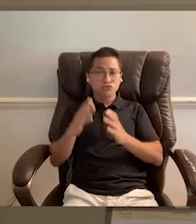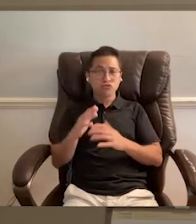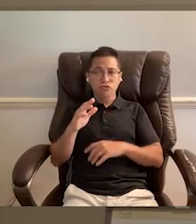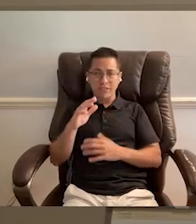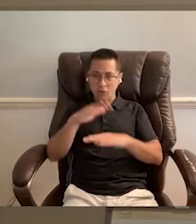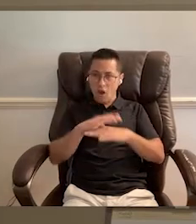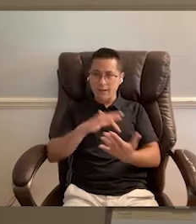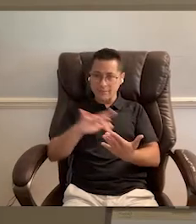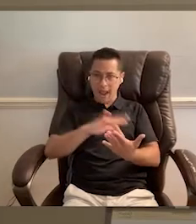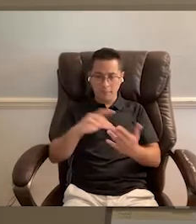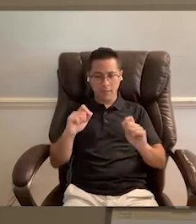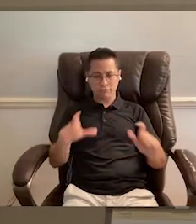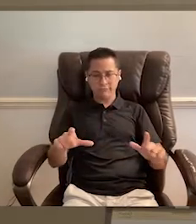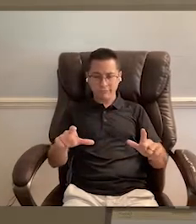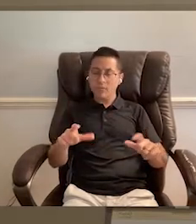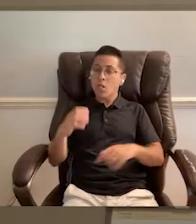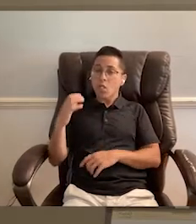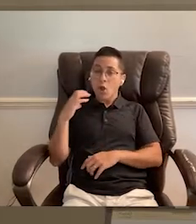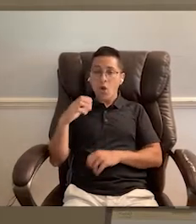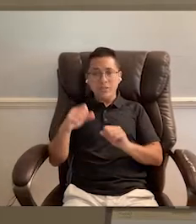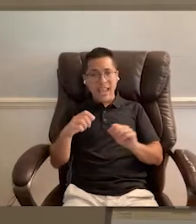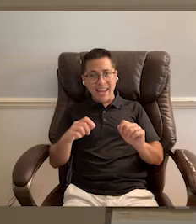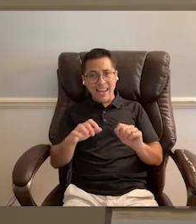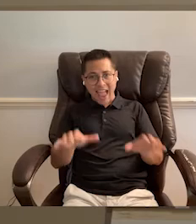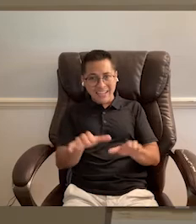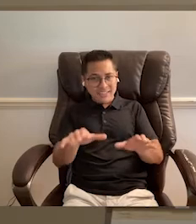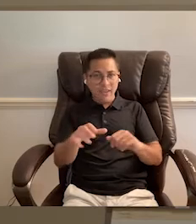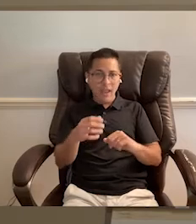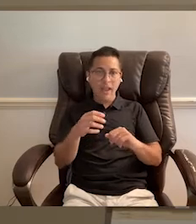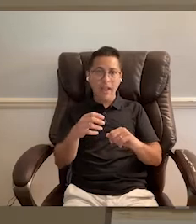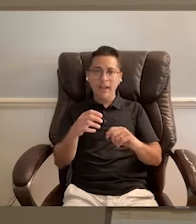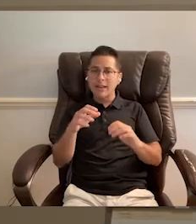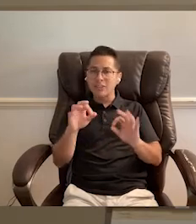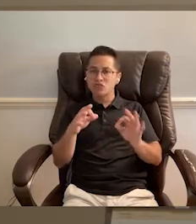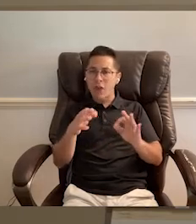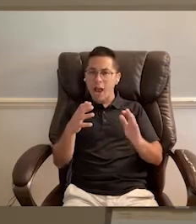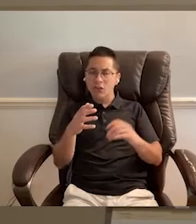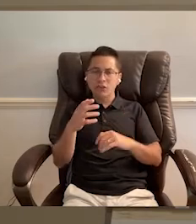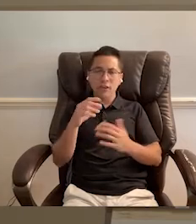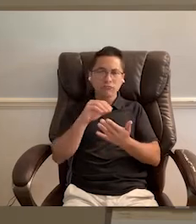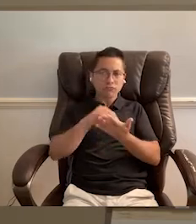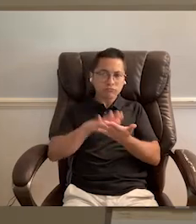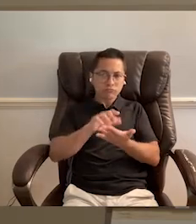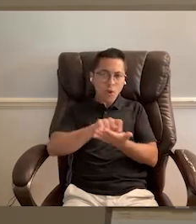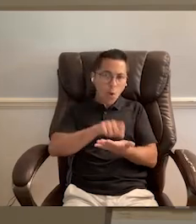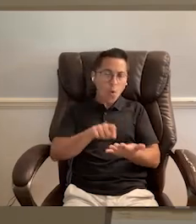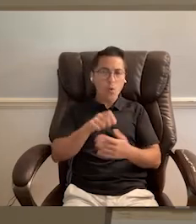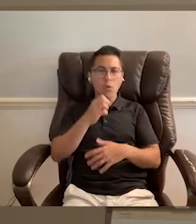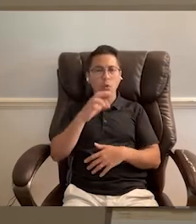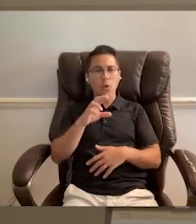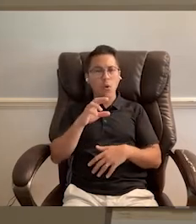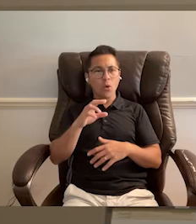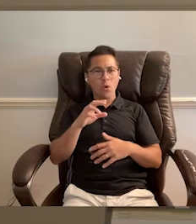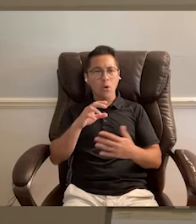Of course, distractors are very important and tutorials. So we also created a tutorial module and distractors. So if somebody's working in a specific